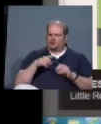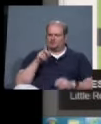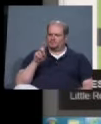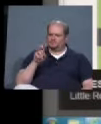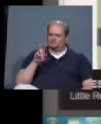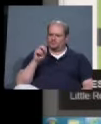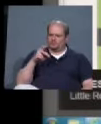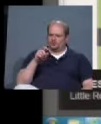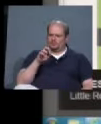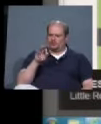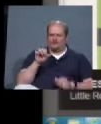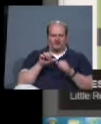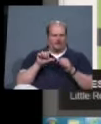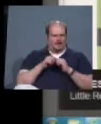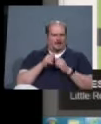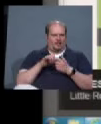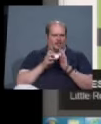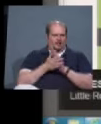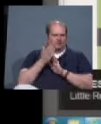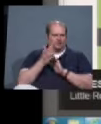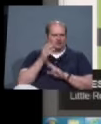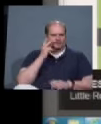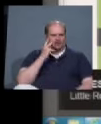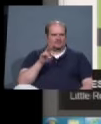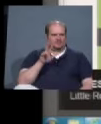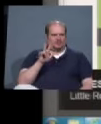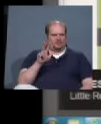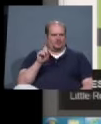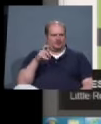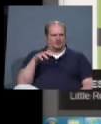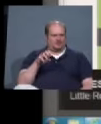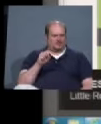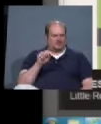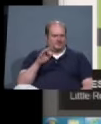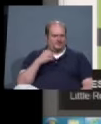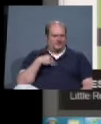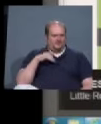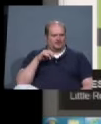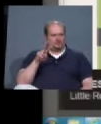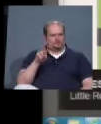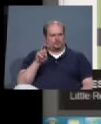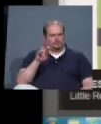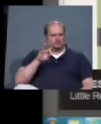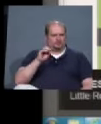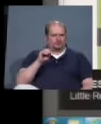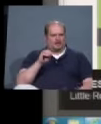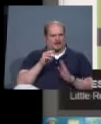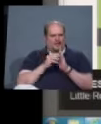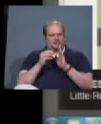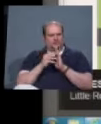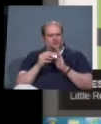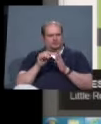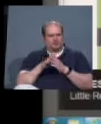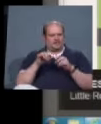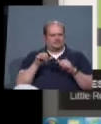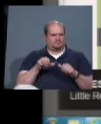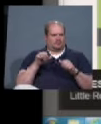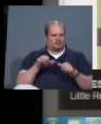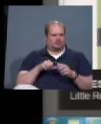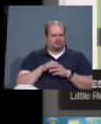drop-off area, how that works? I see three spaces, and if we've got 290-something students, that's